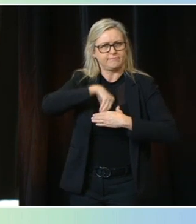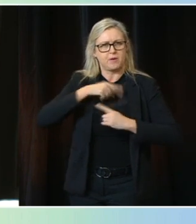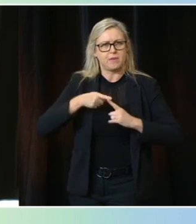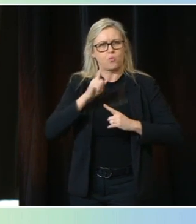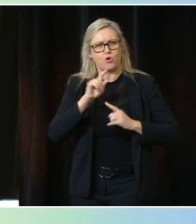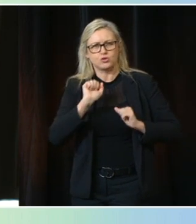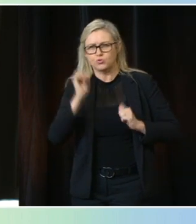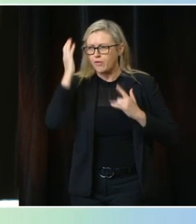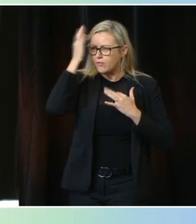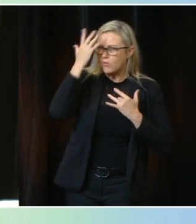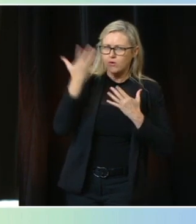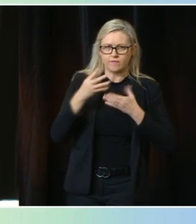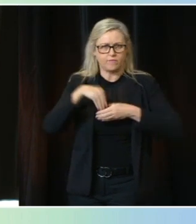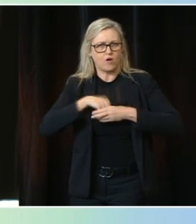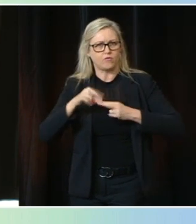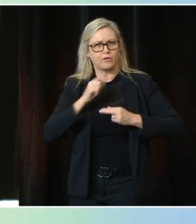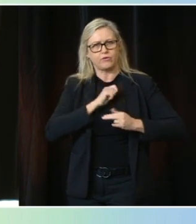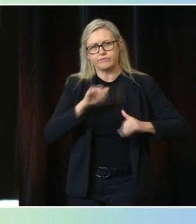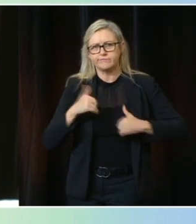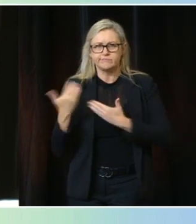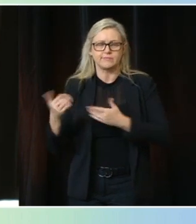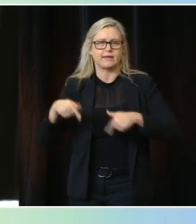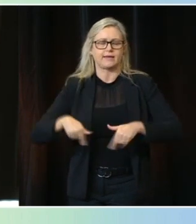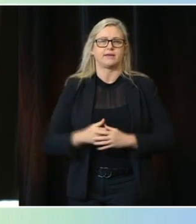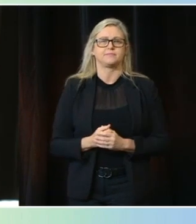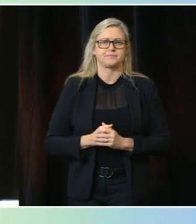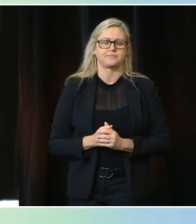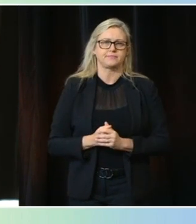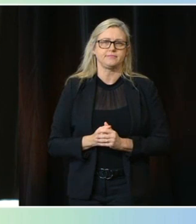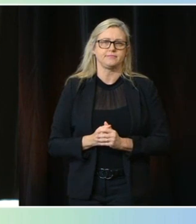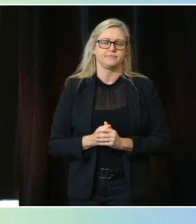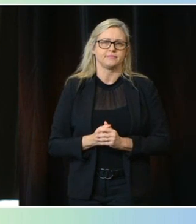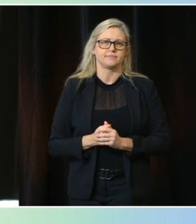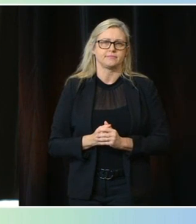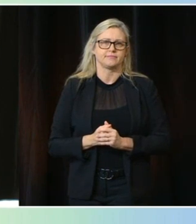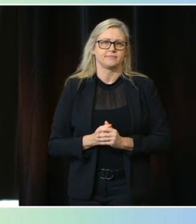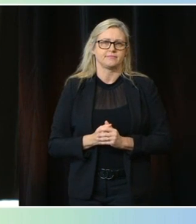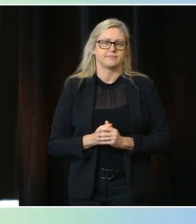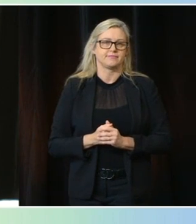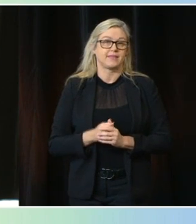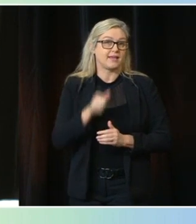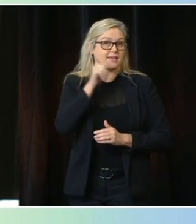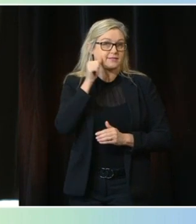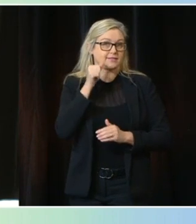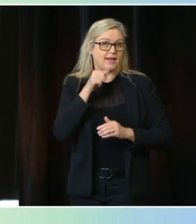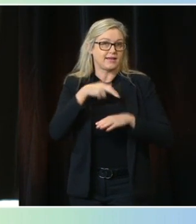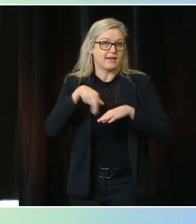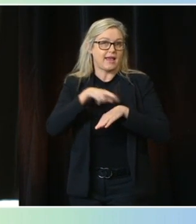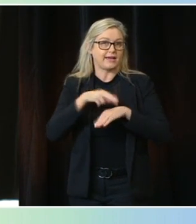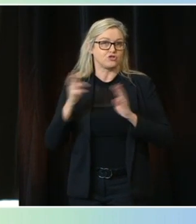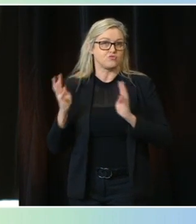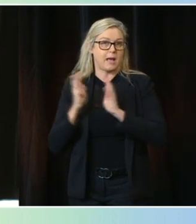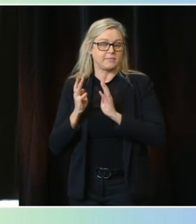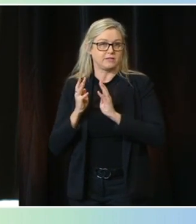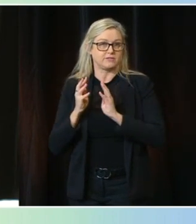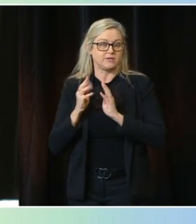contribution and in the same vein I'm very pleased to announce that yesterday at National cabinet we reached